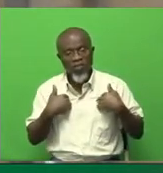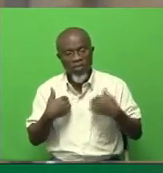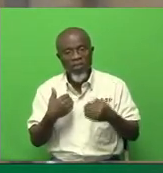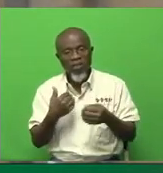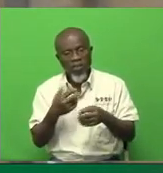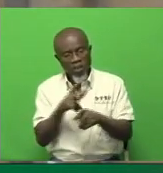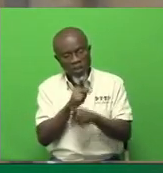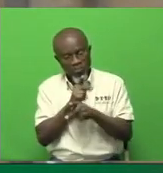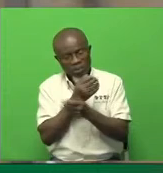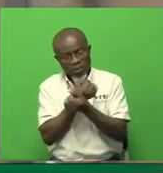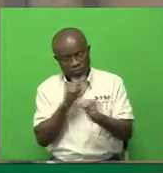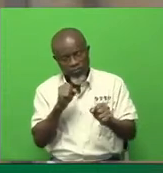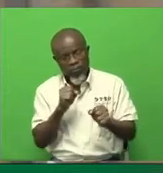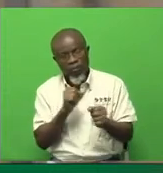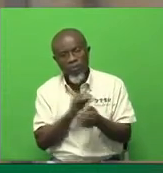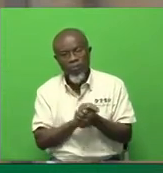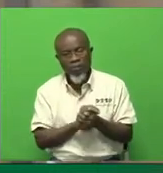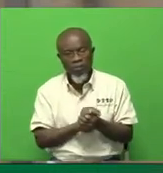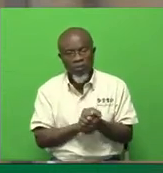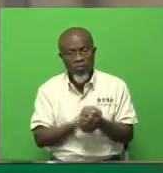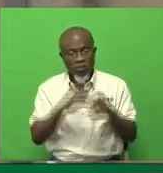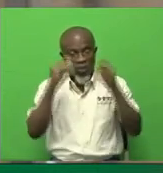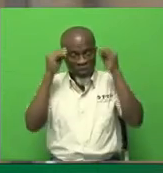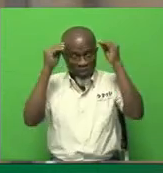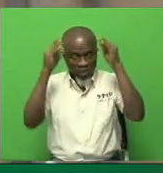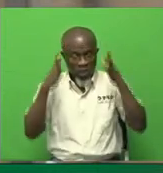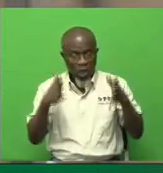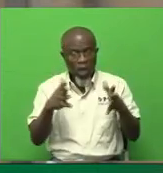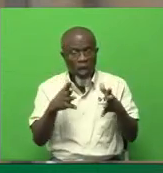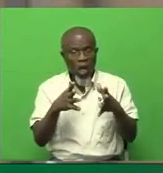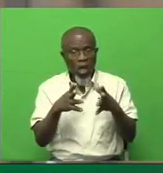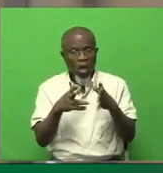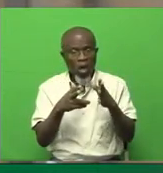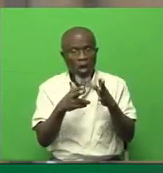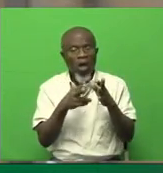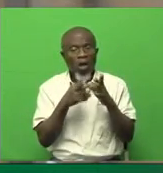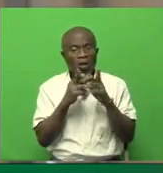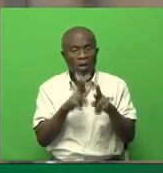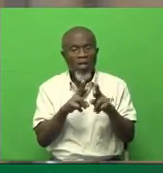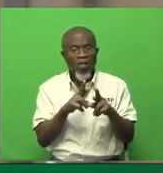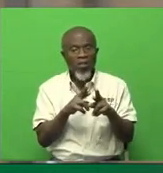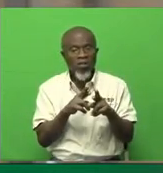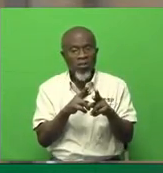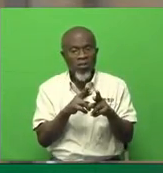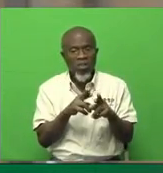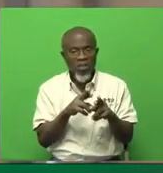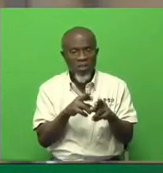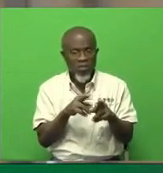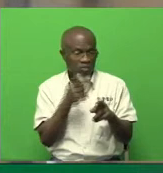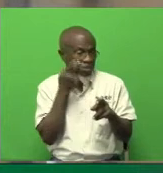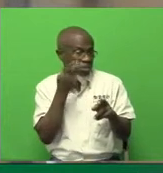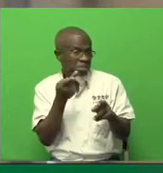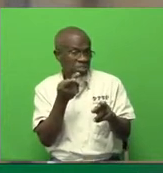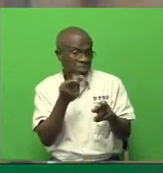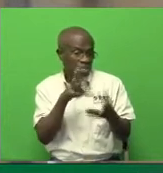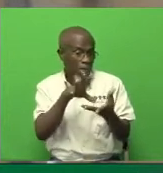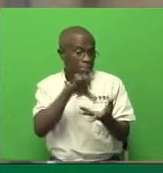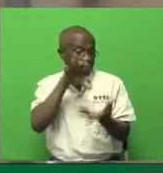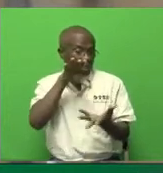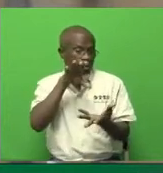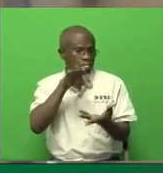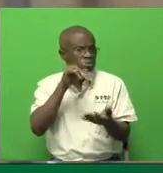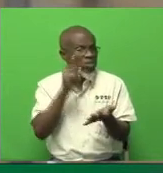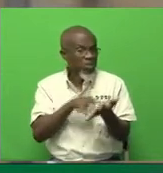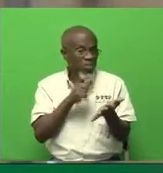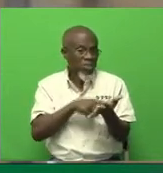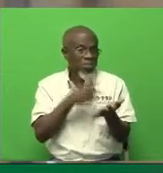records Madam speaker teacher records are kept physically if you've ever seen a teacher file it's a huge file no wonder that things get lost